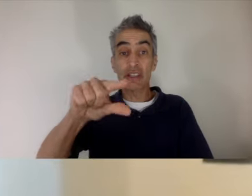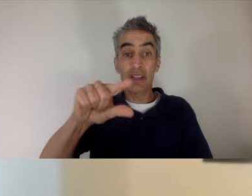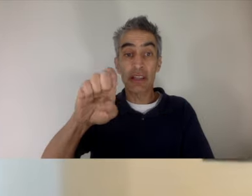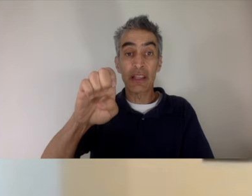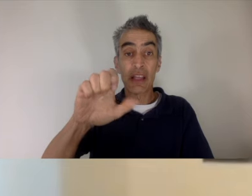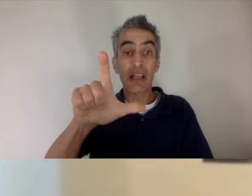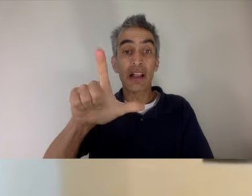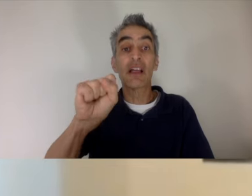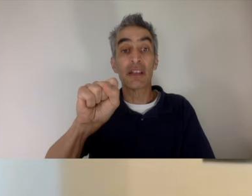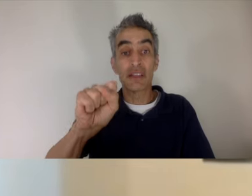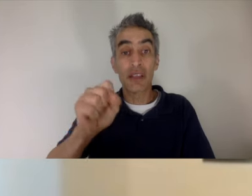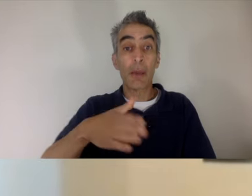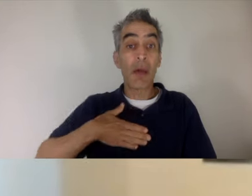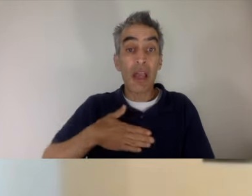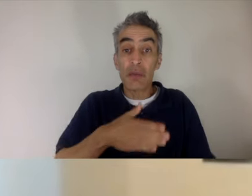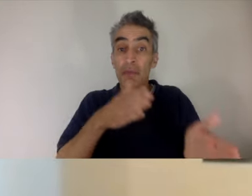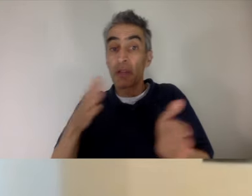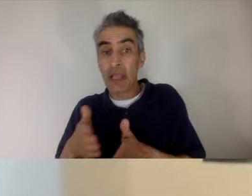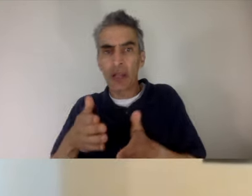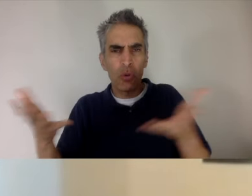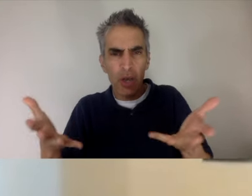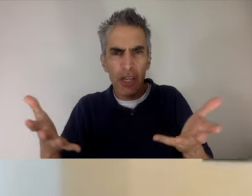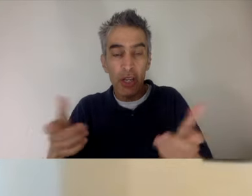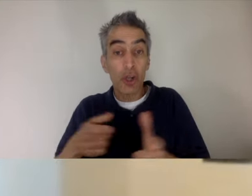ready. I had all my